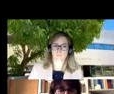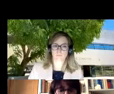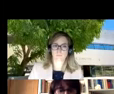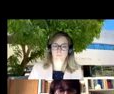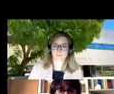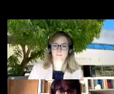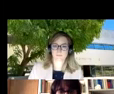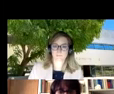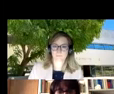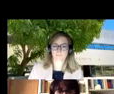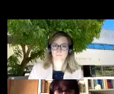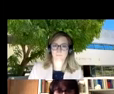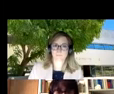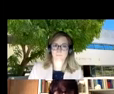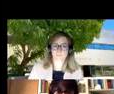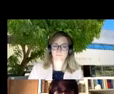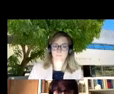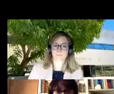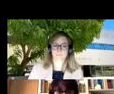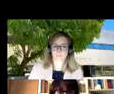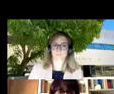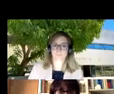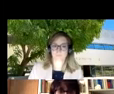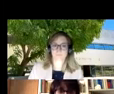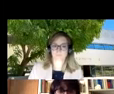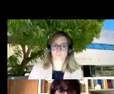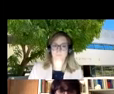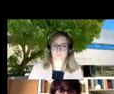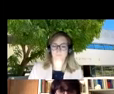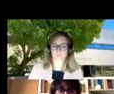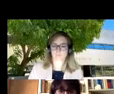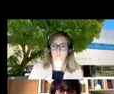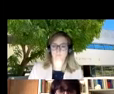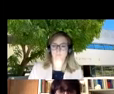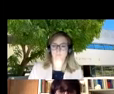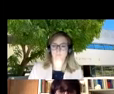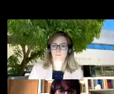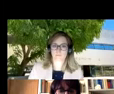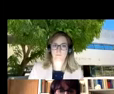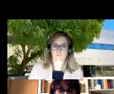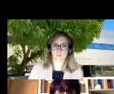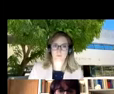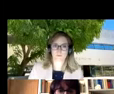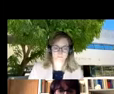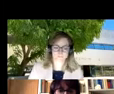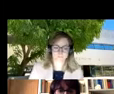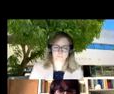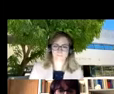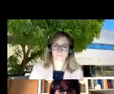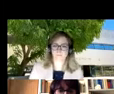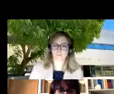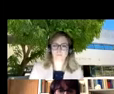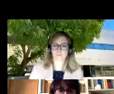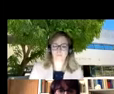women empowerment. That is a very, very sensitive issue for the Italian specific